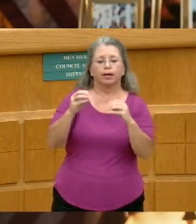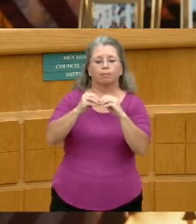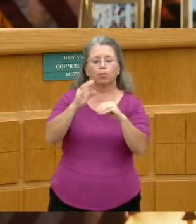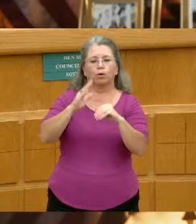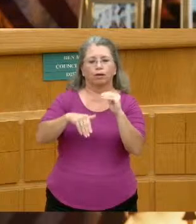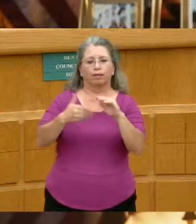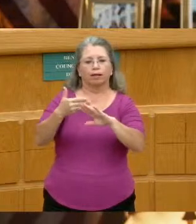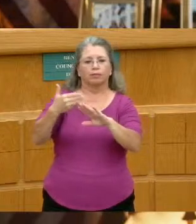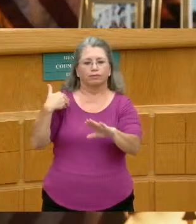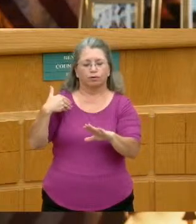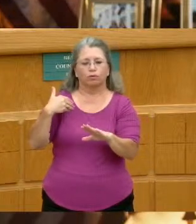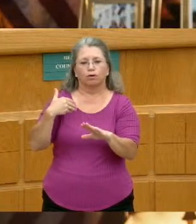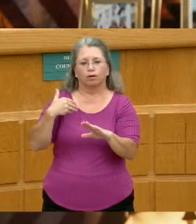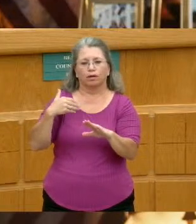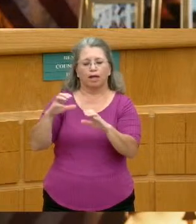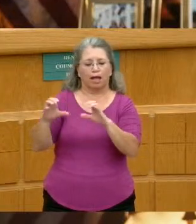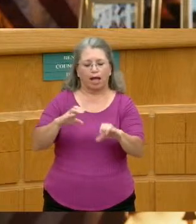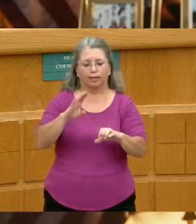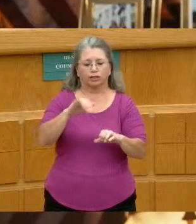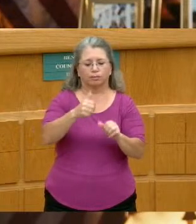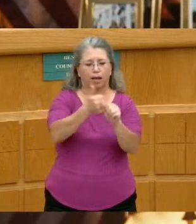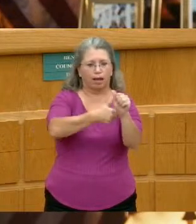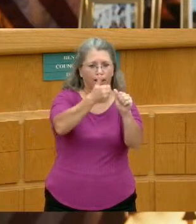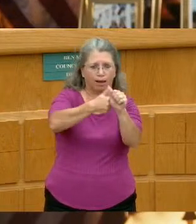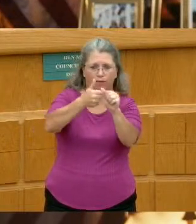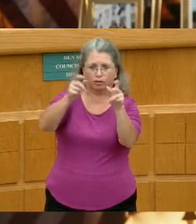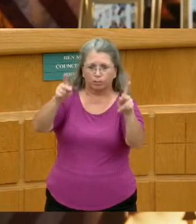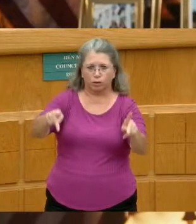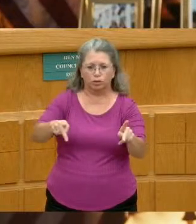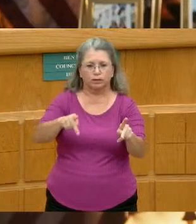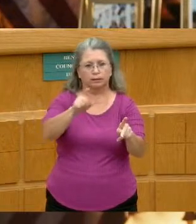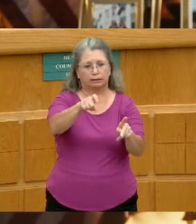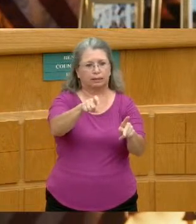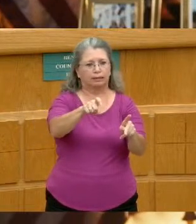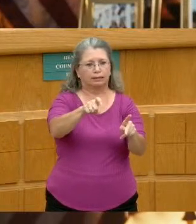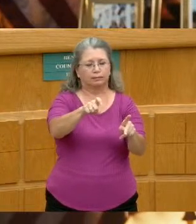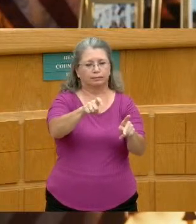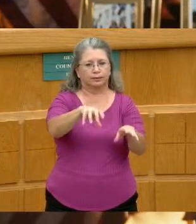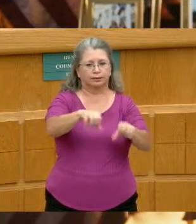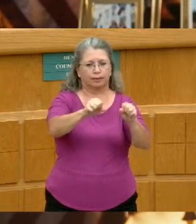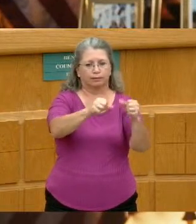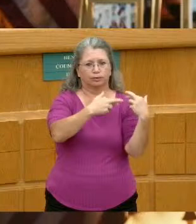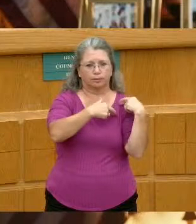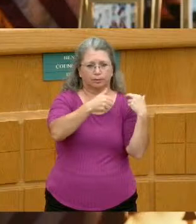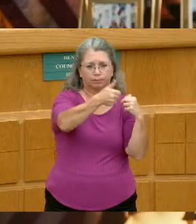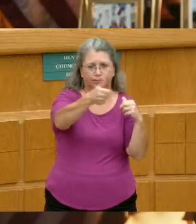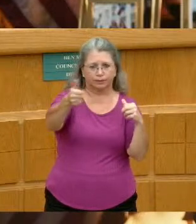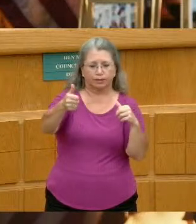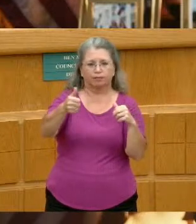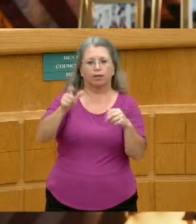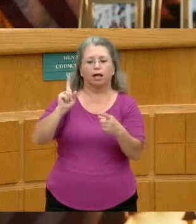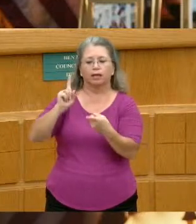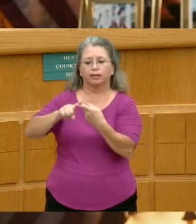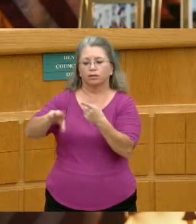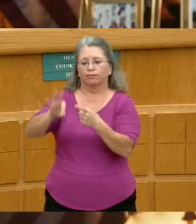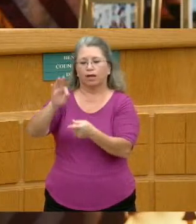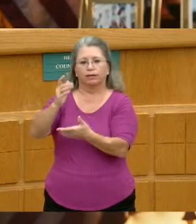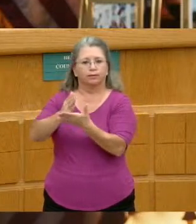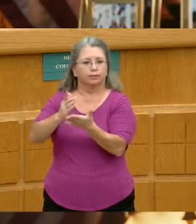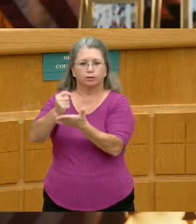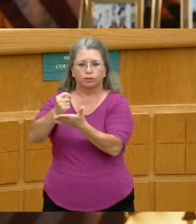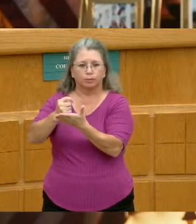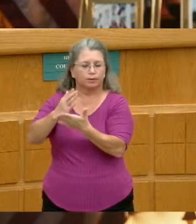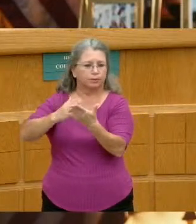is needed until treatments are available for COVID-19. For example, hospitals